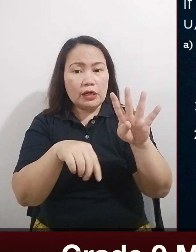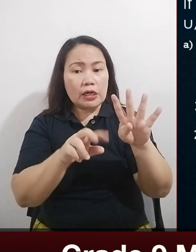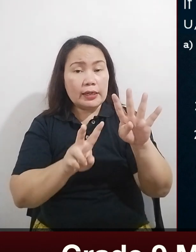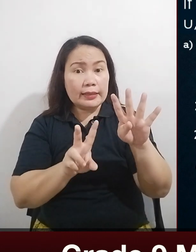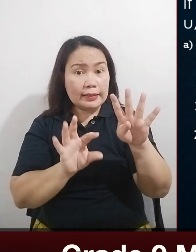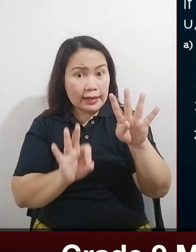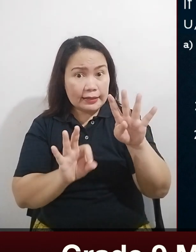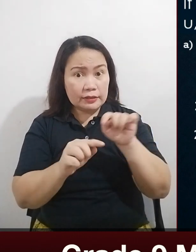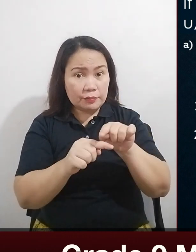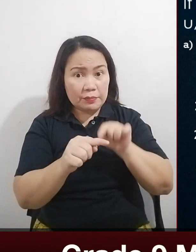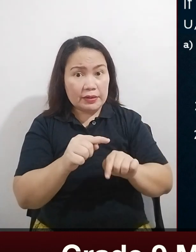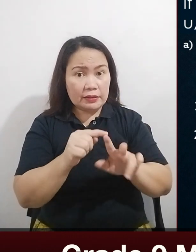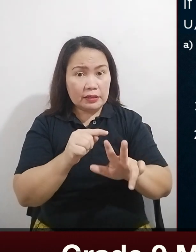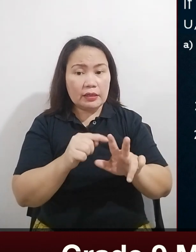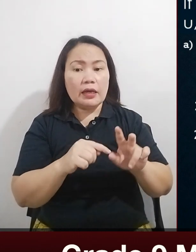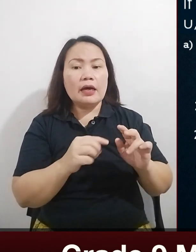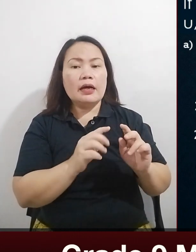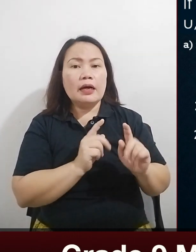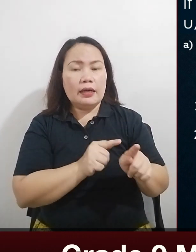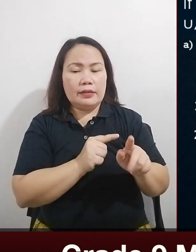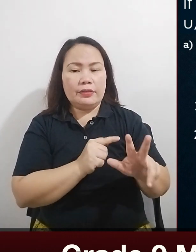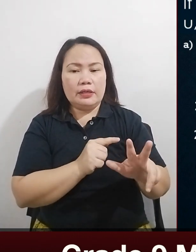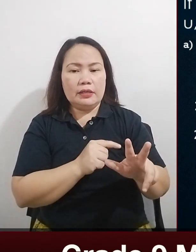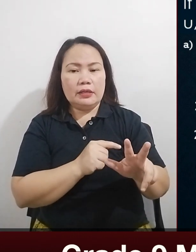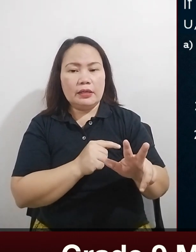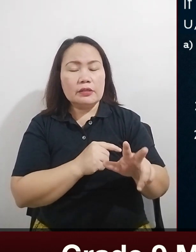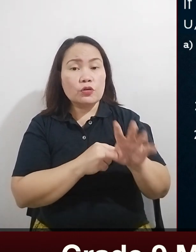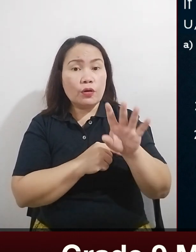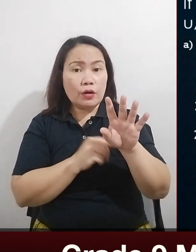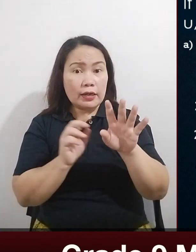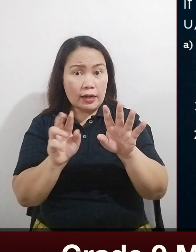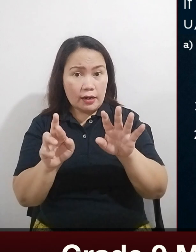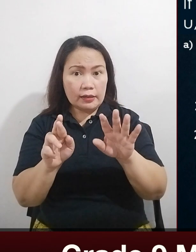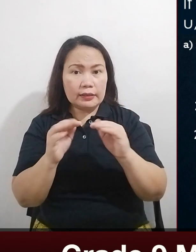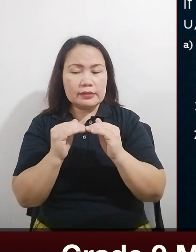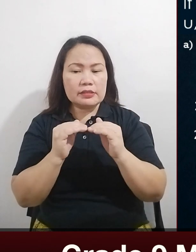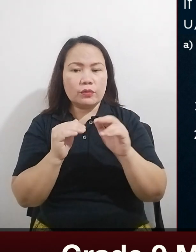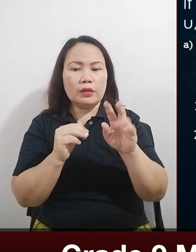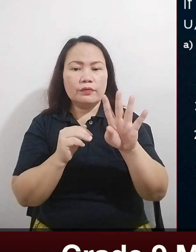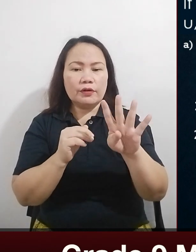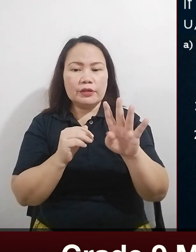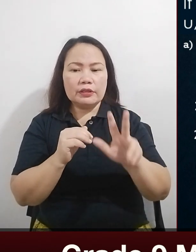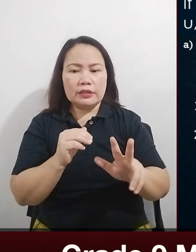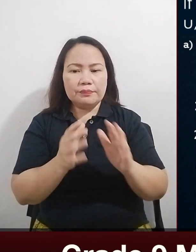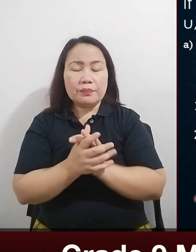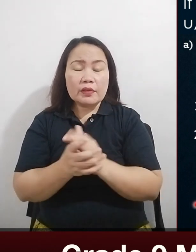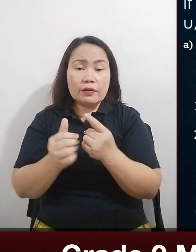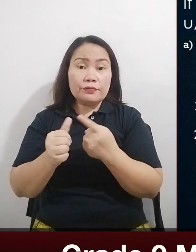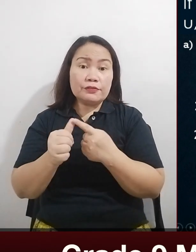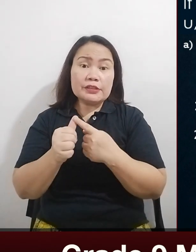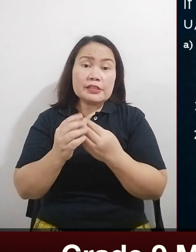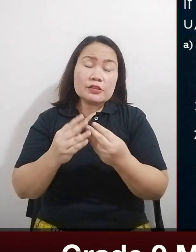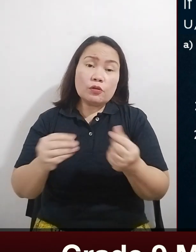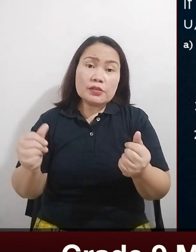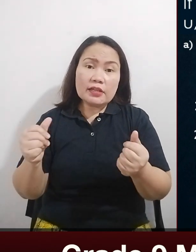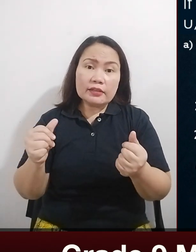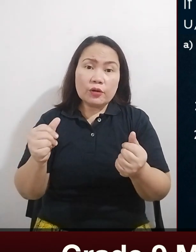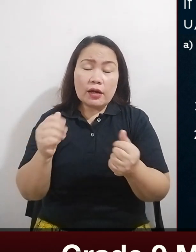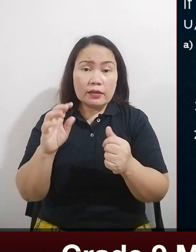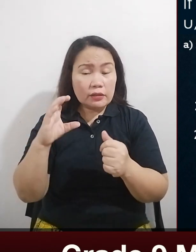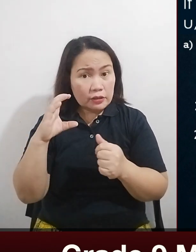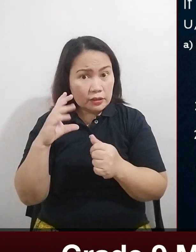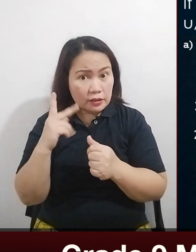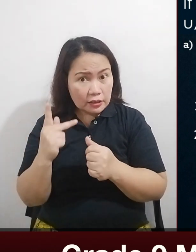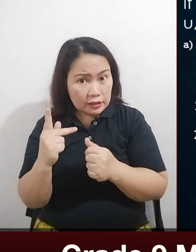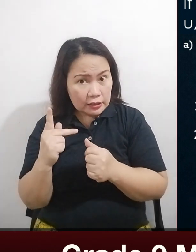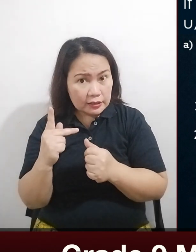3. Again, ang gagawin muna natin, yung ginawa muna natin, kinuha natin yung constant. And